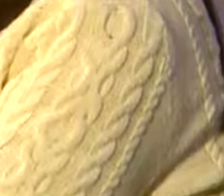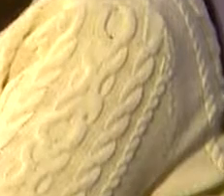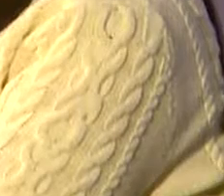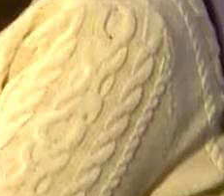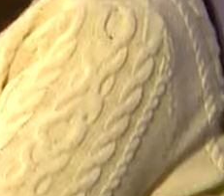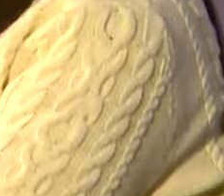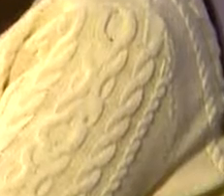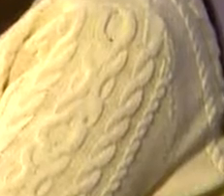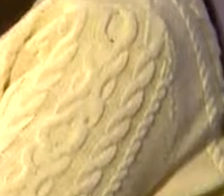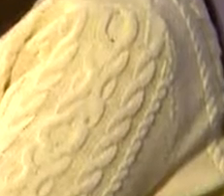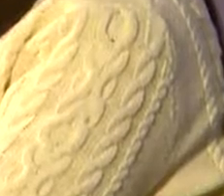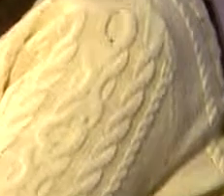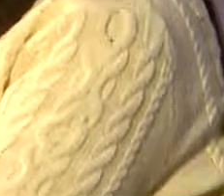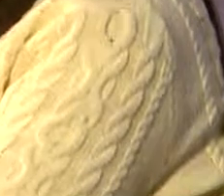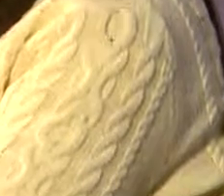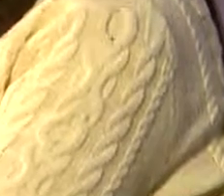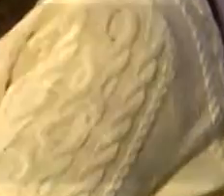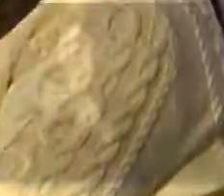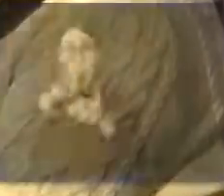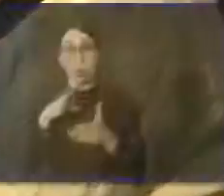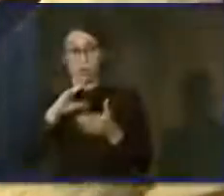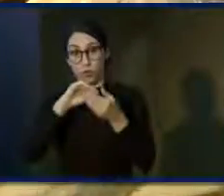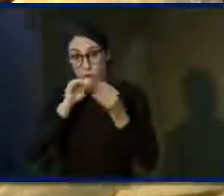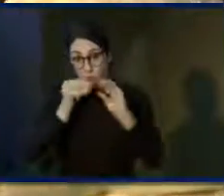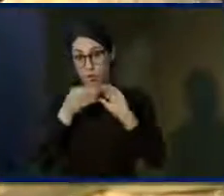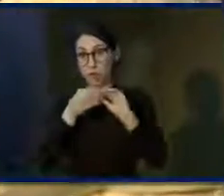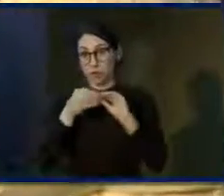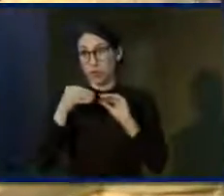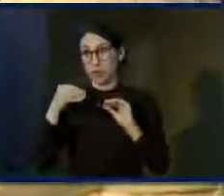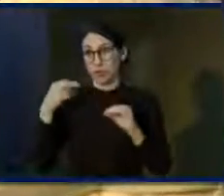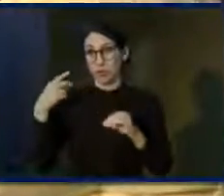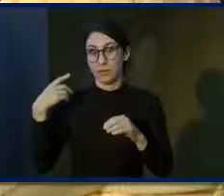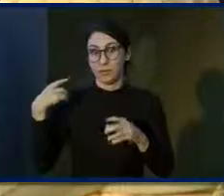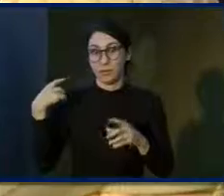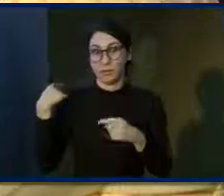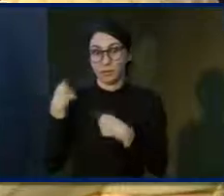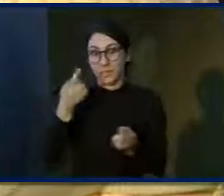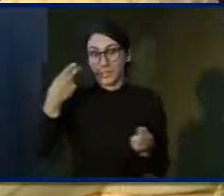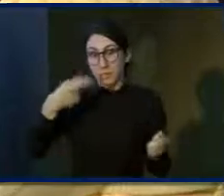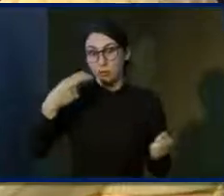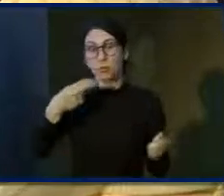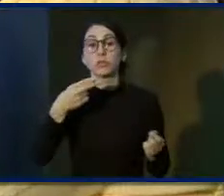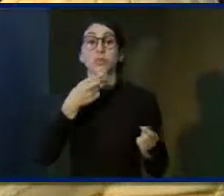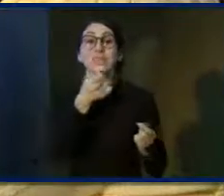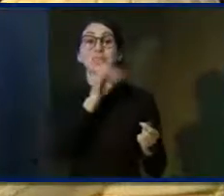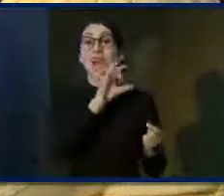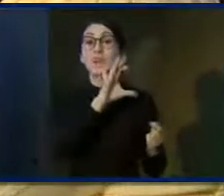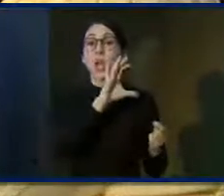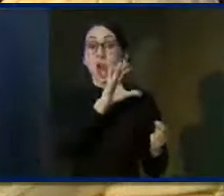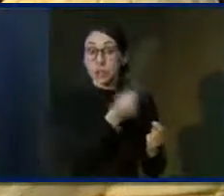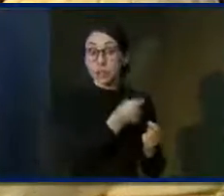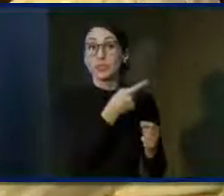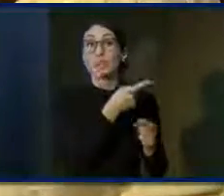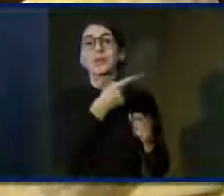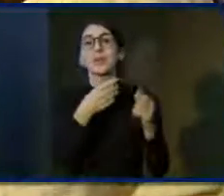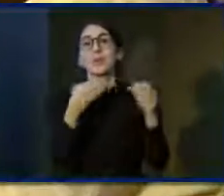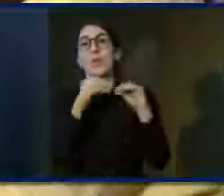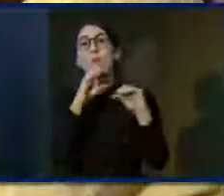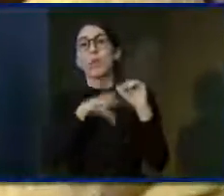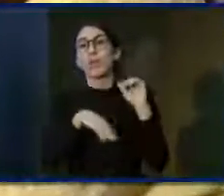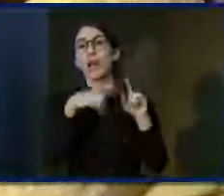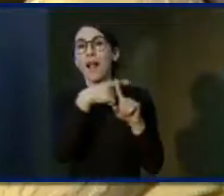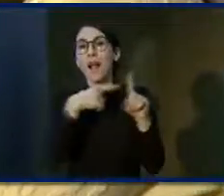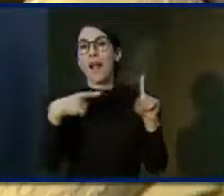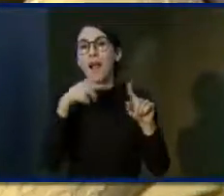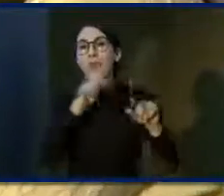age population in history. There sometimes says it was higher back in 1900, but in 1900, more than half of the adult population was not